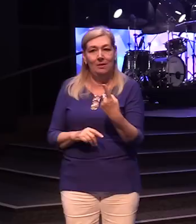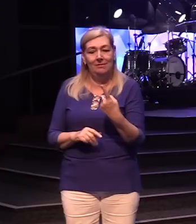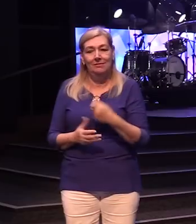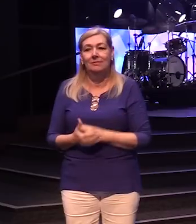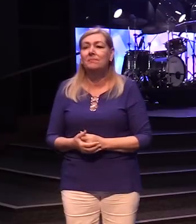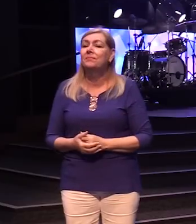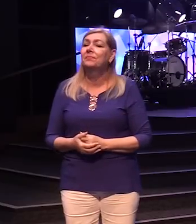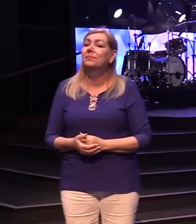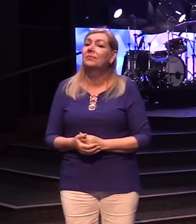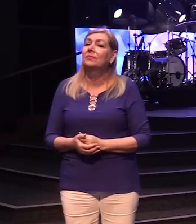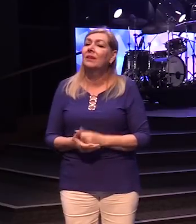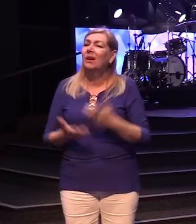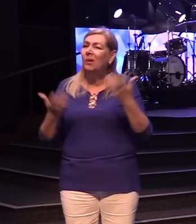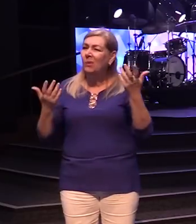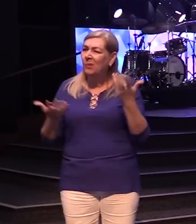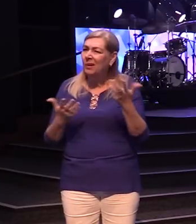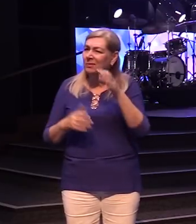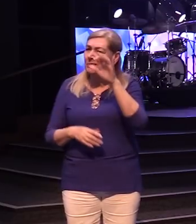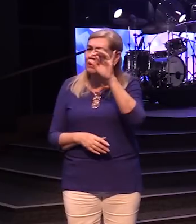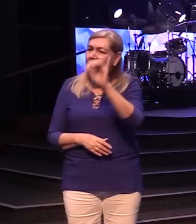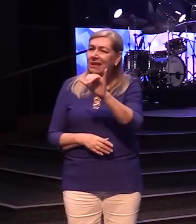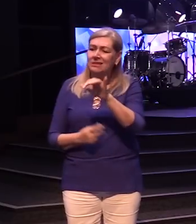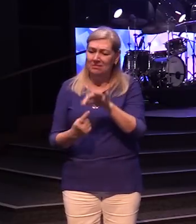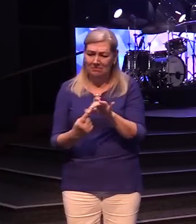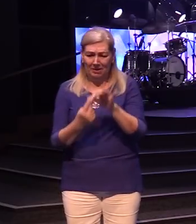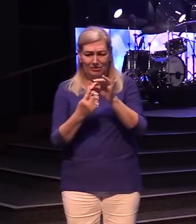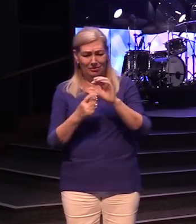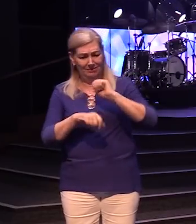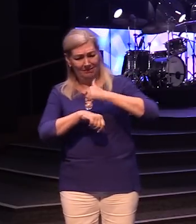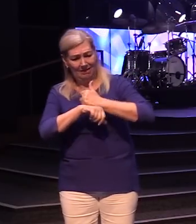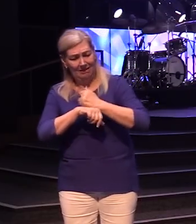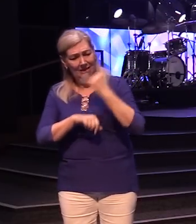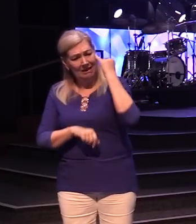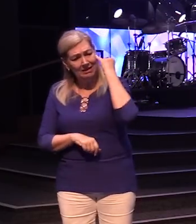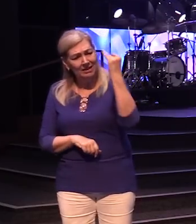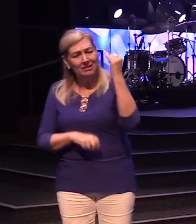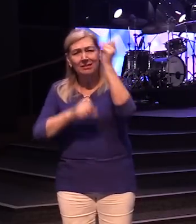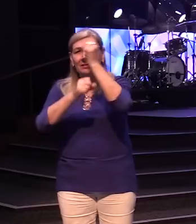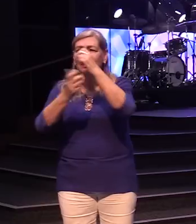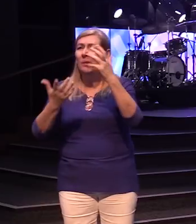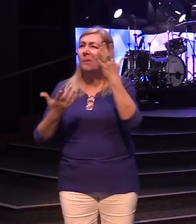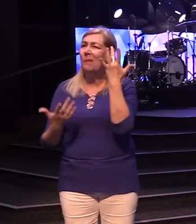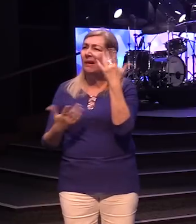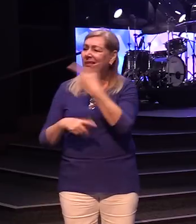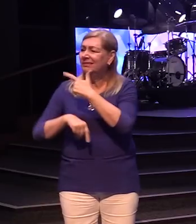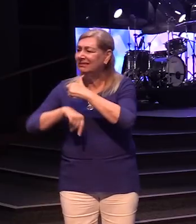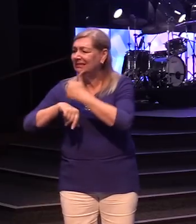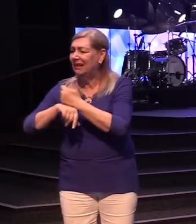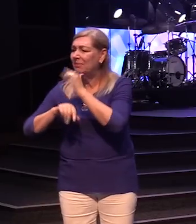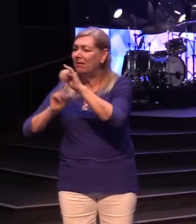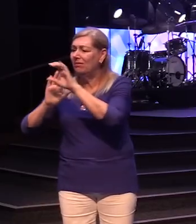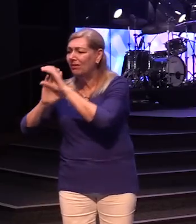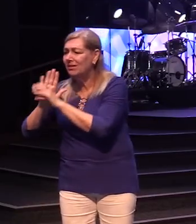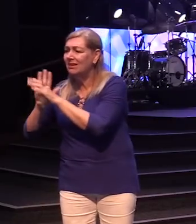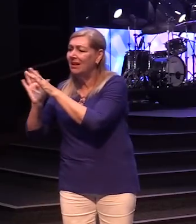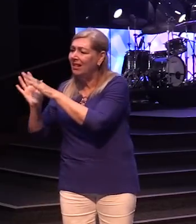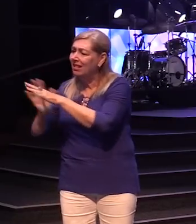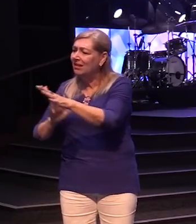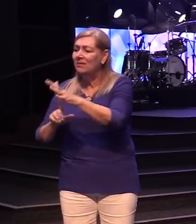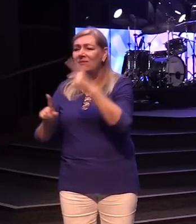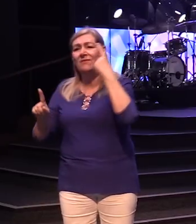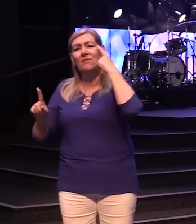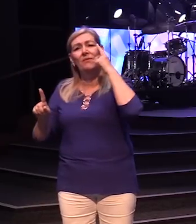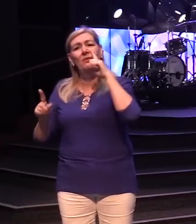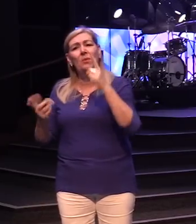Upon what was this grand idea based? Where did it come from? They didn't